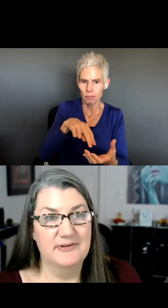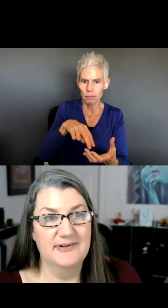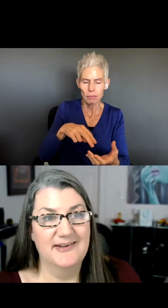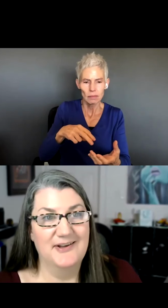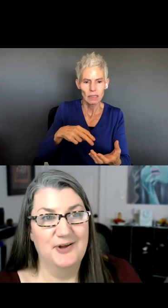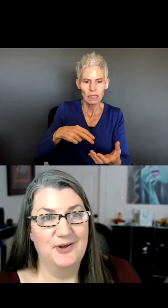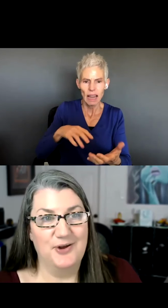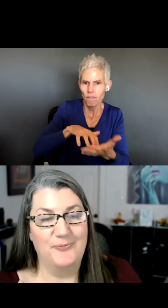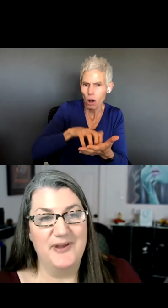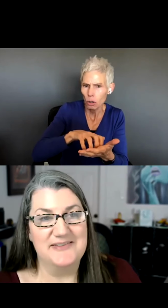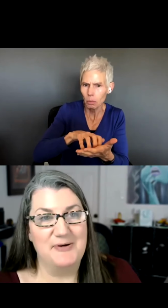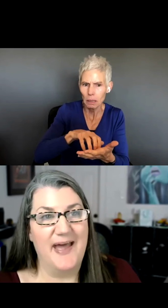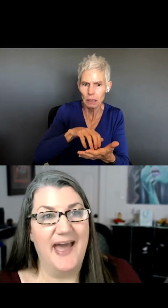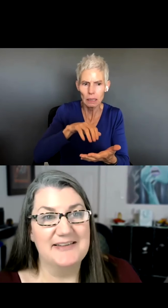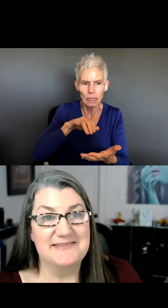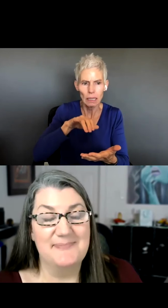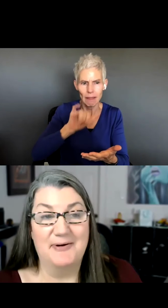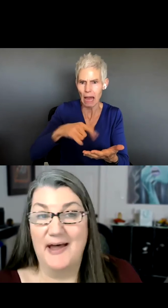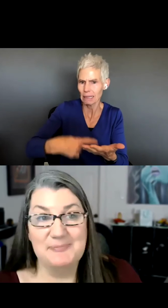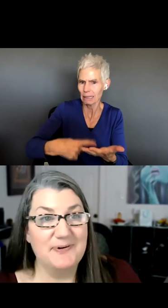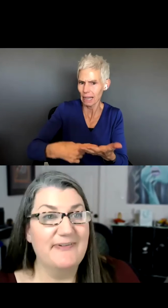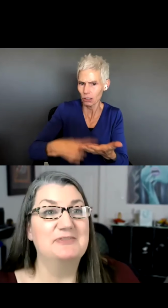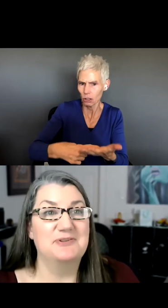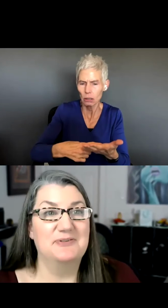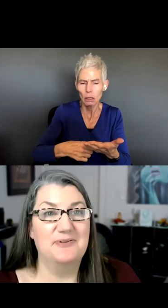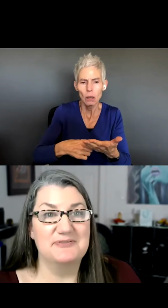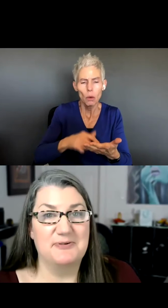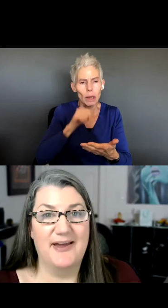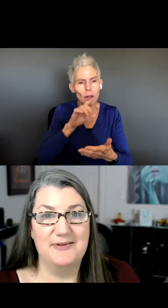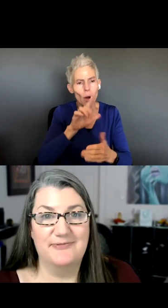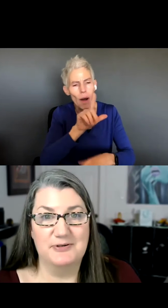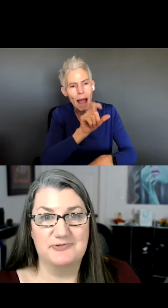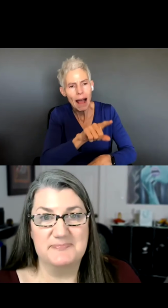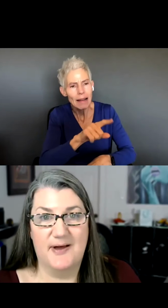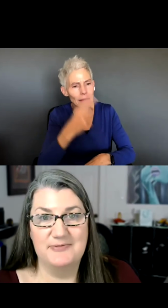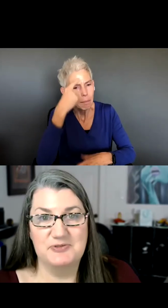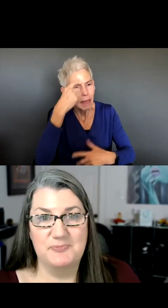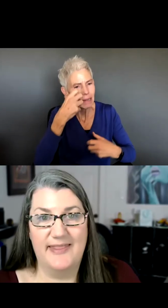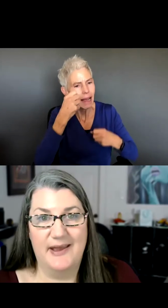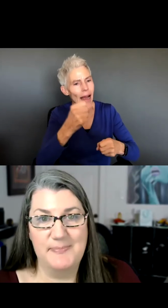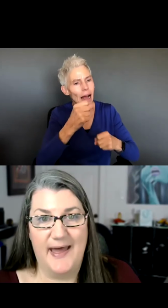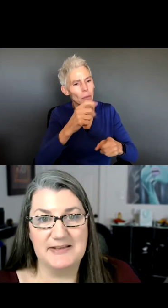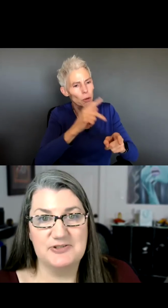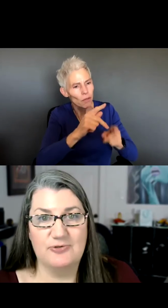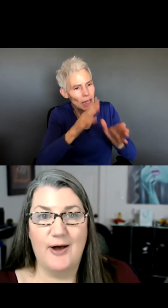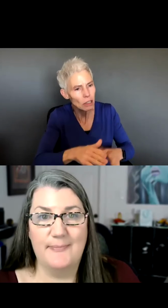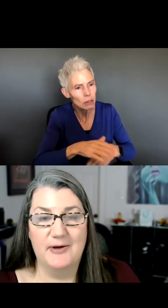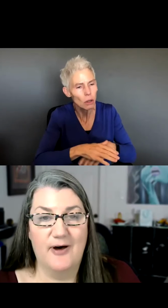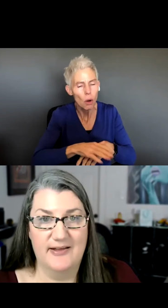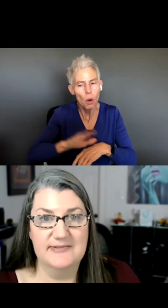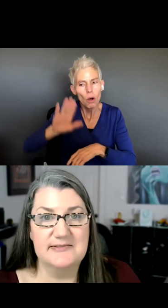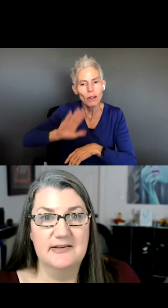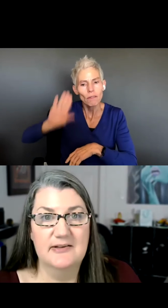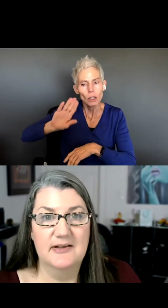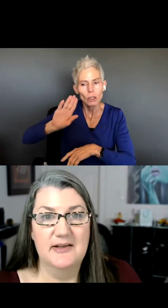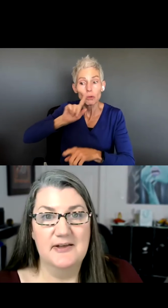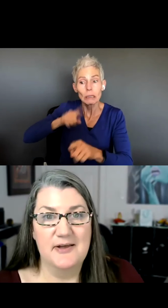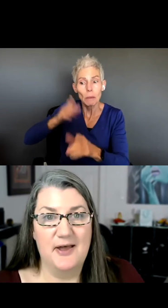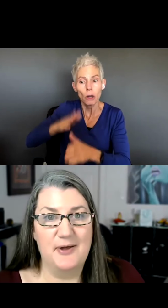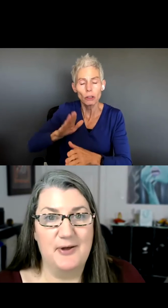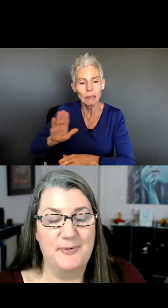of, we don't ask the mental health professionals or other first responders what their past trauma was.